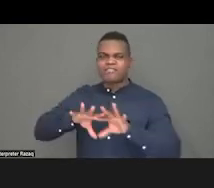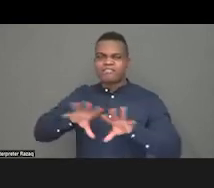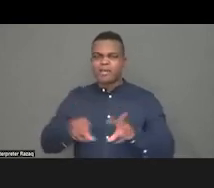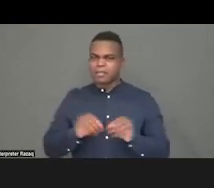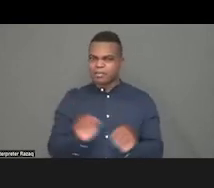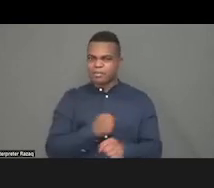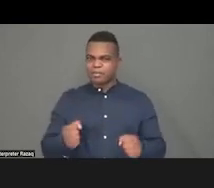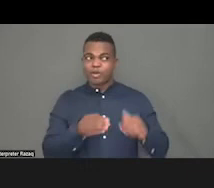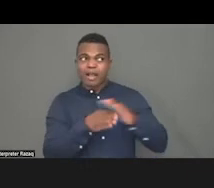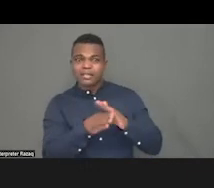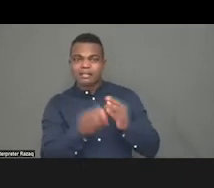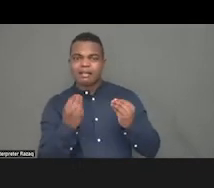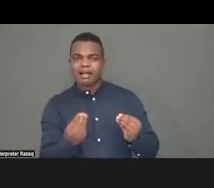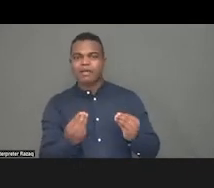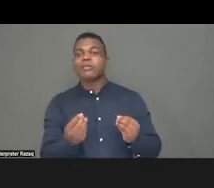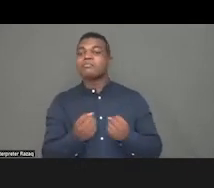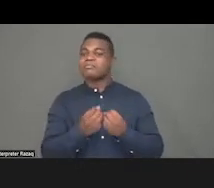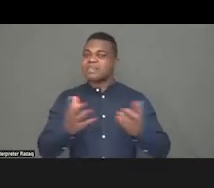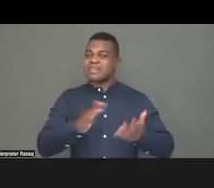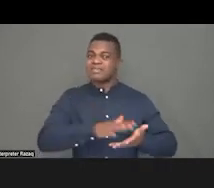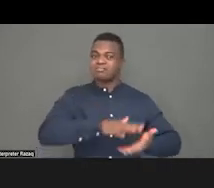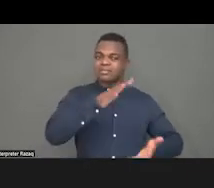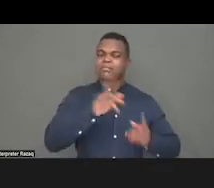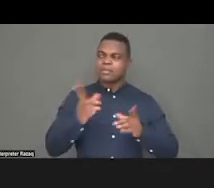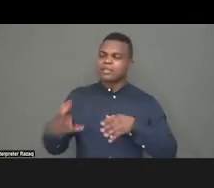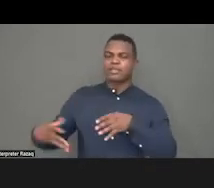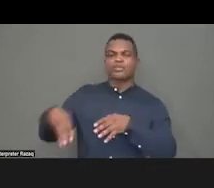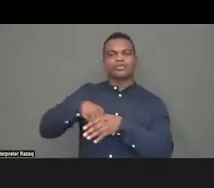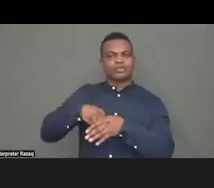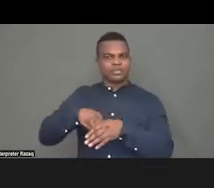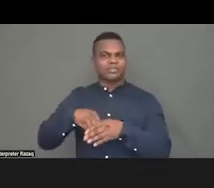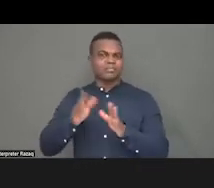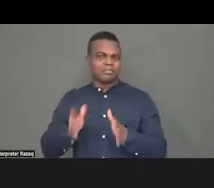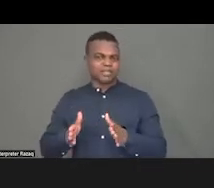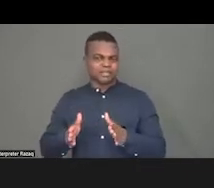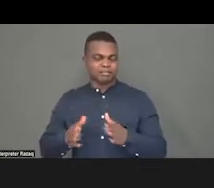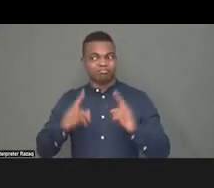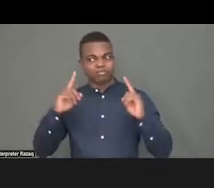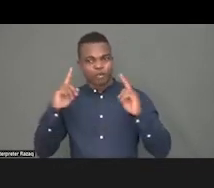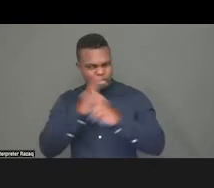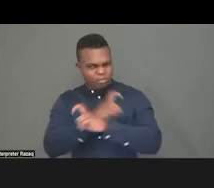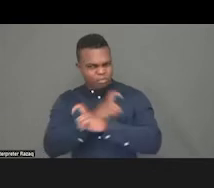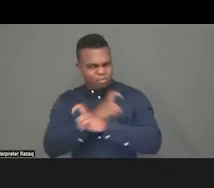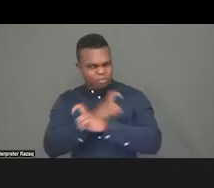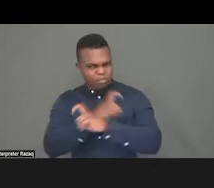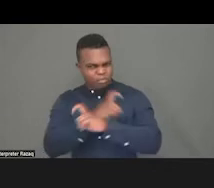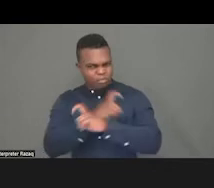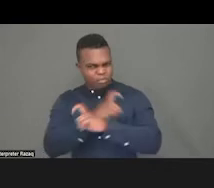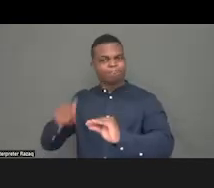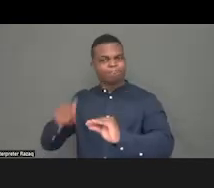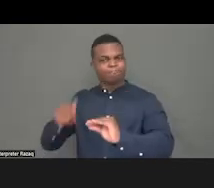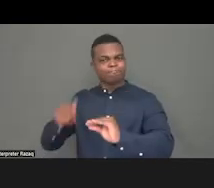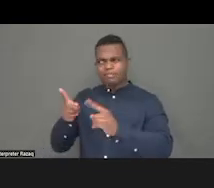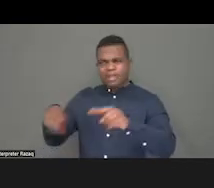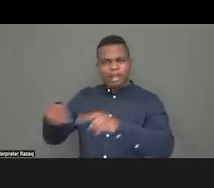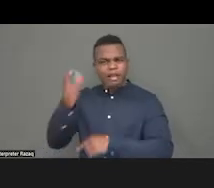technology. Policy. Existing policies for inclusive education and for ICT are often separate. And they make